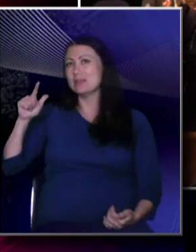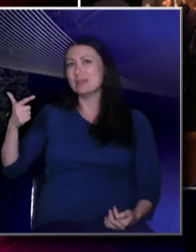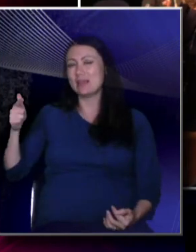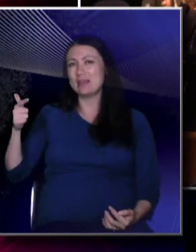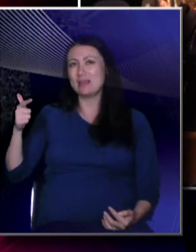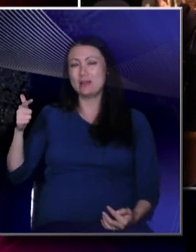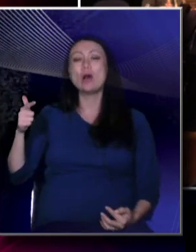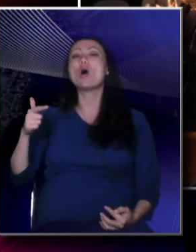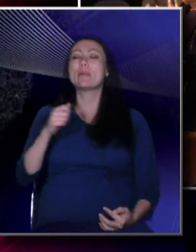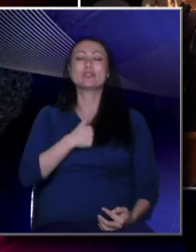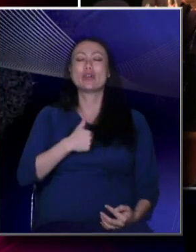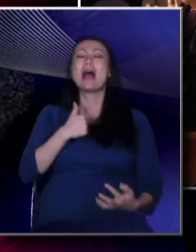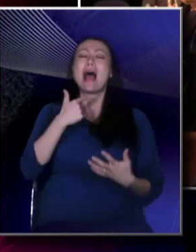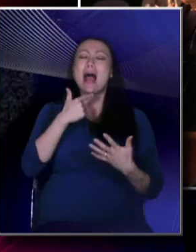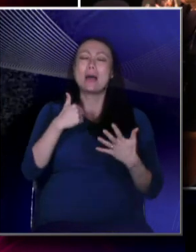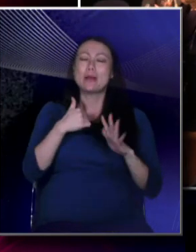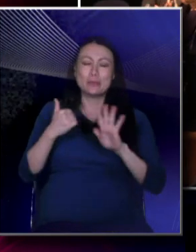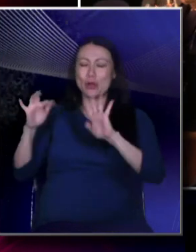Sorry,